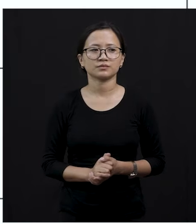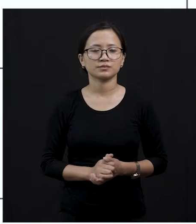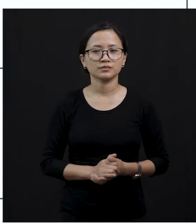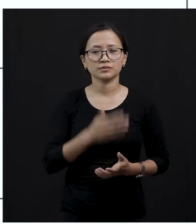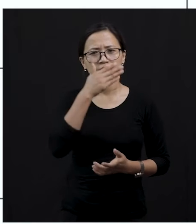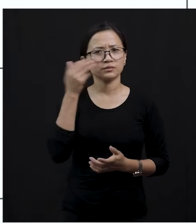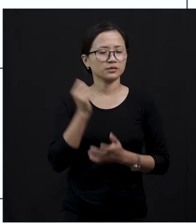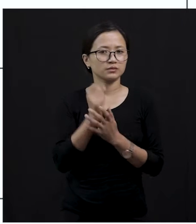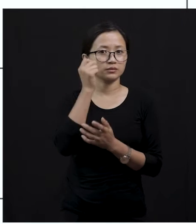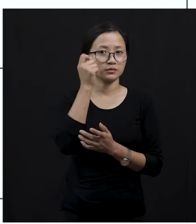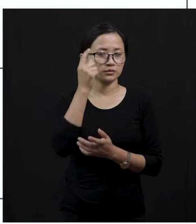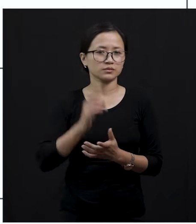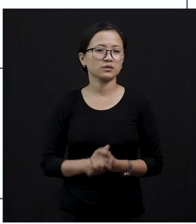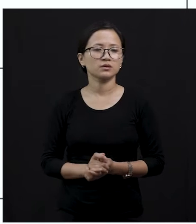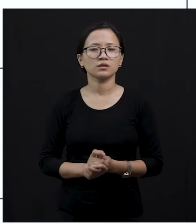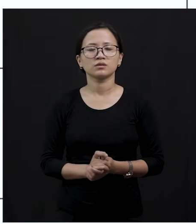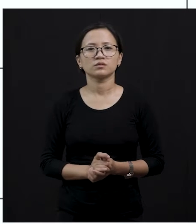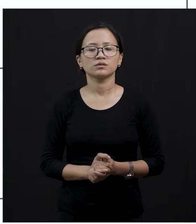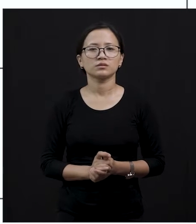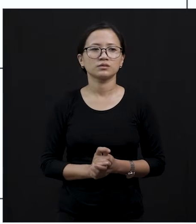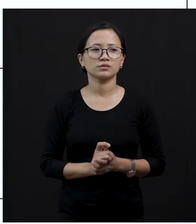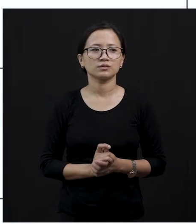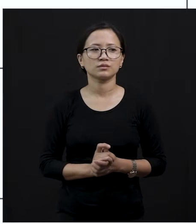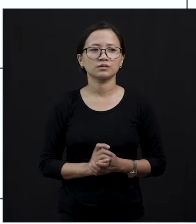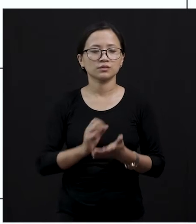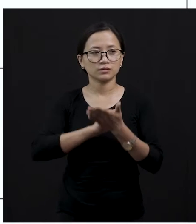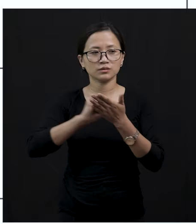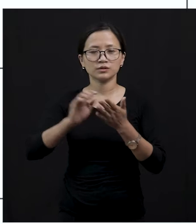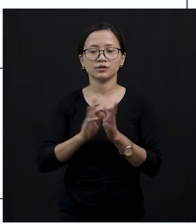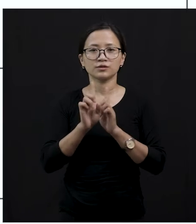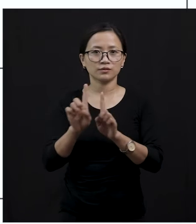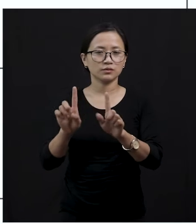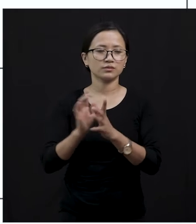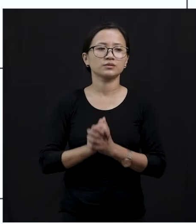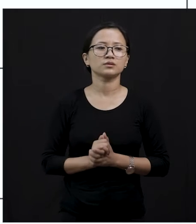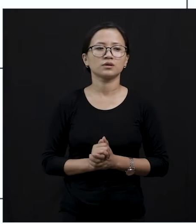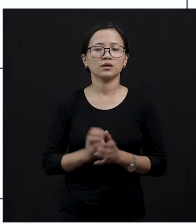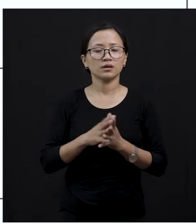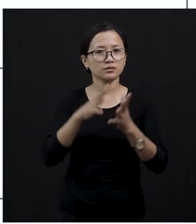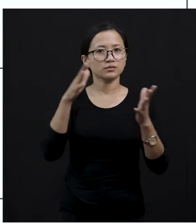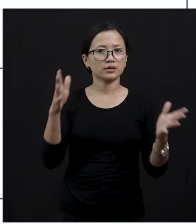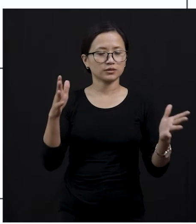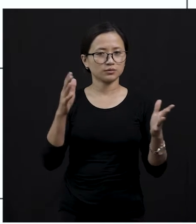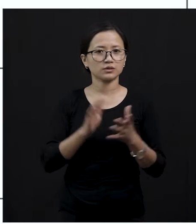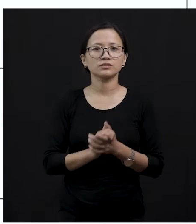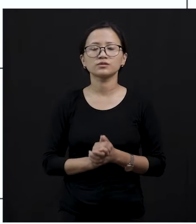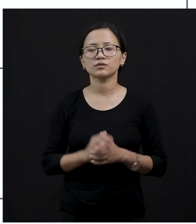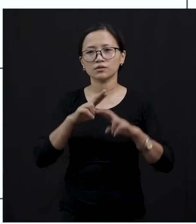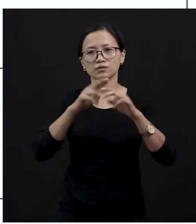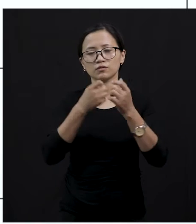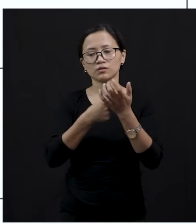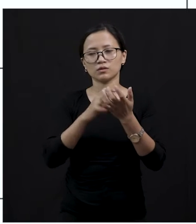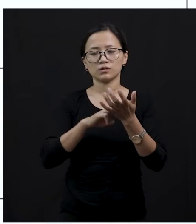better understanding we will try to solve some examples. Write the following in